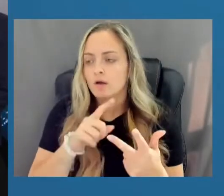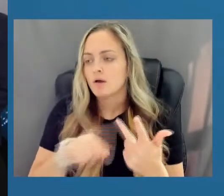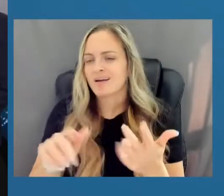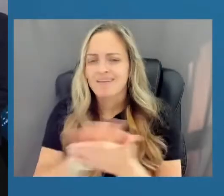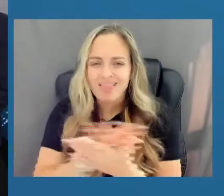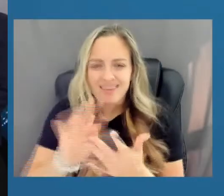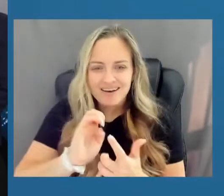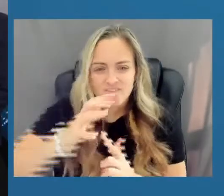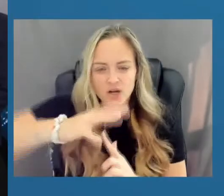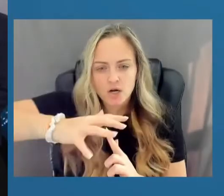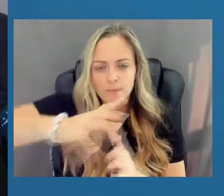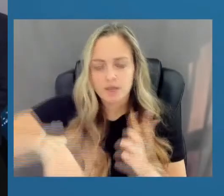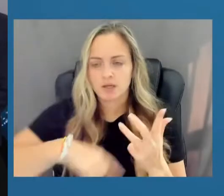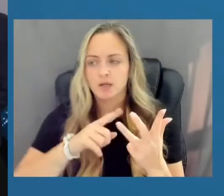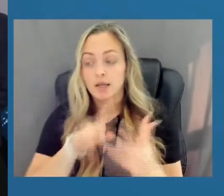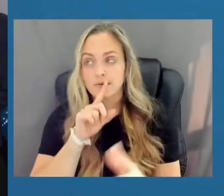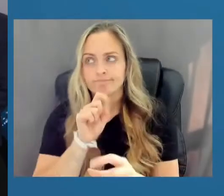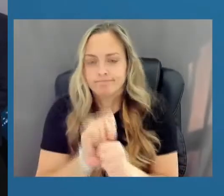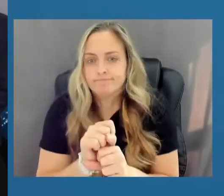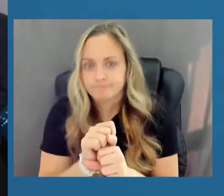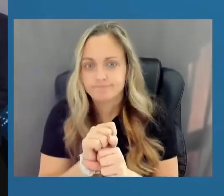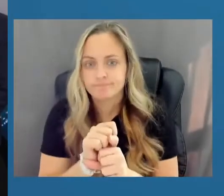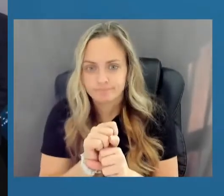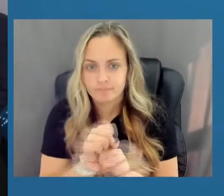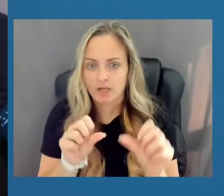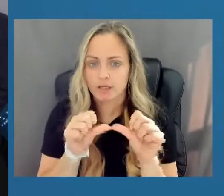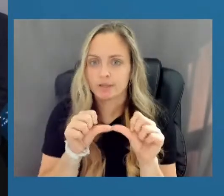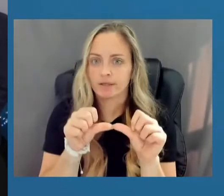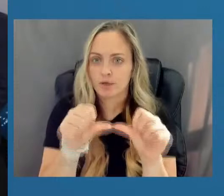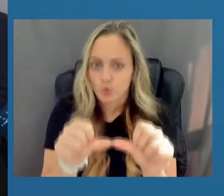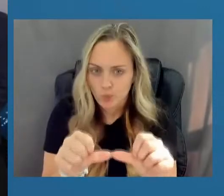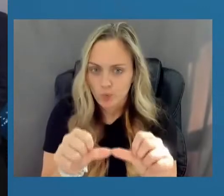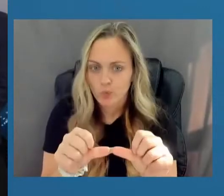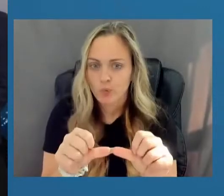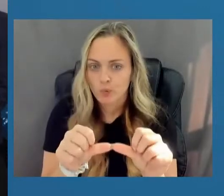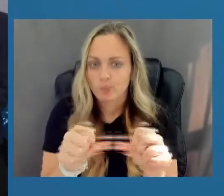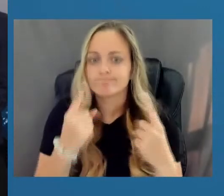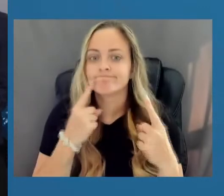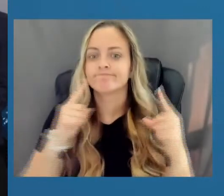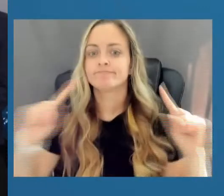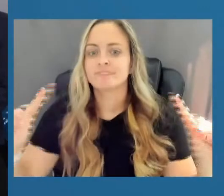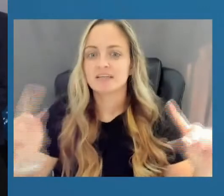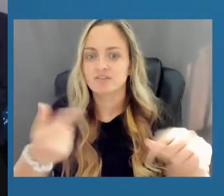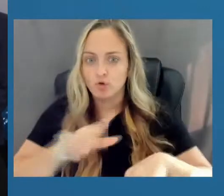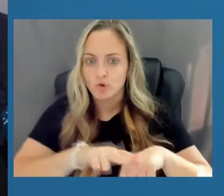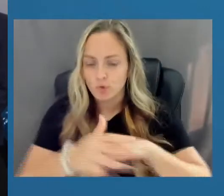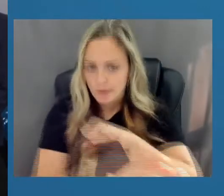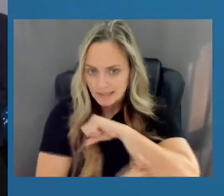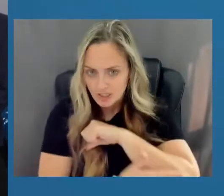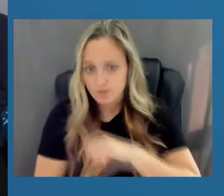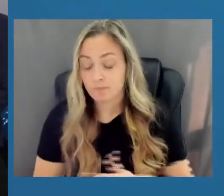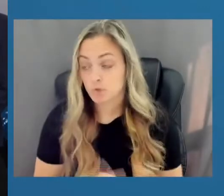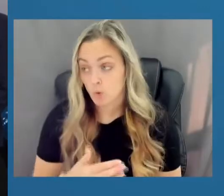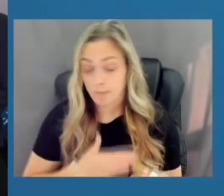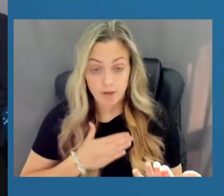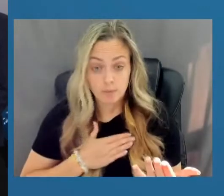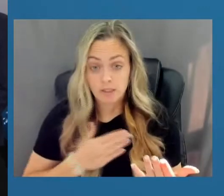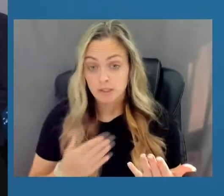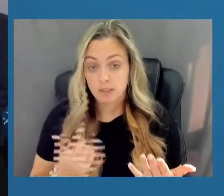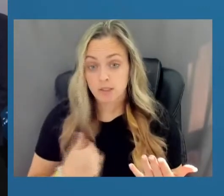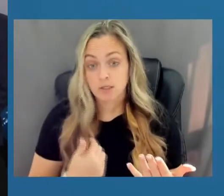environment, and actually a continually prosperous nation. So I am happy that we